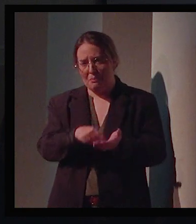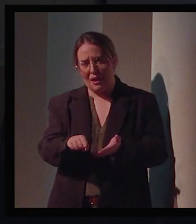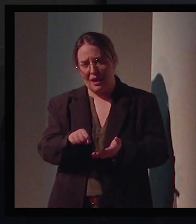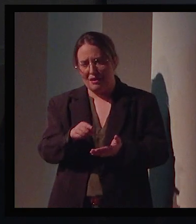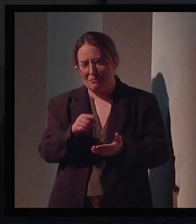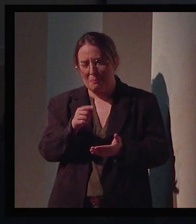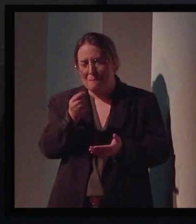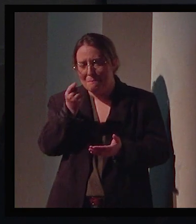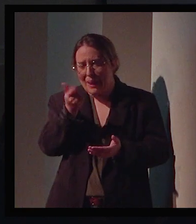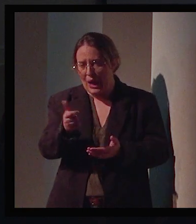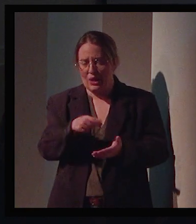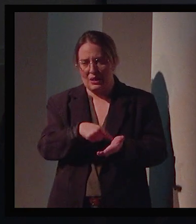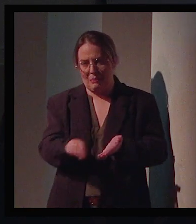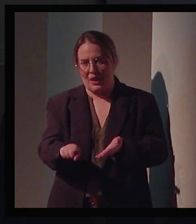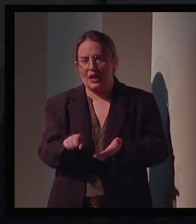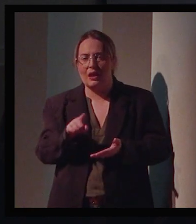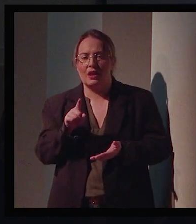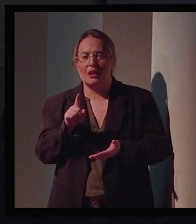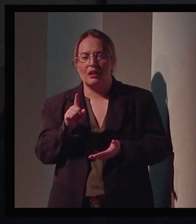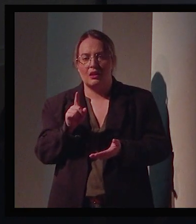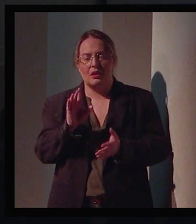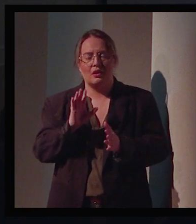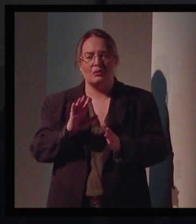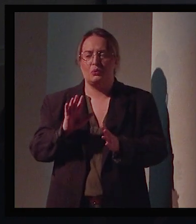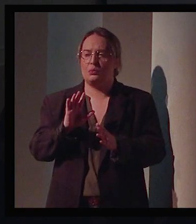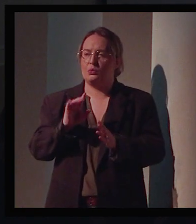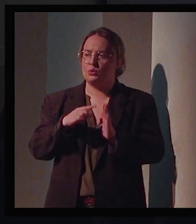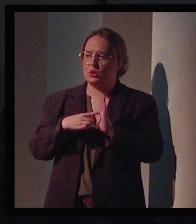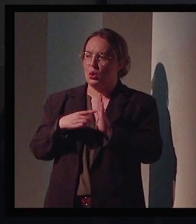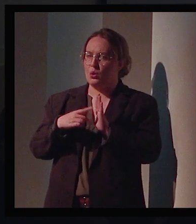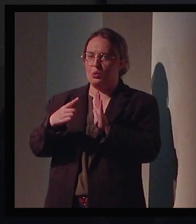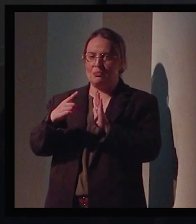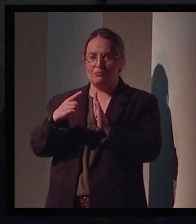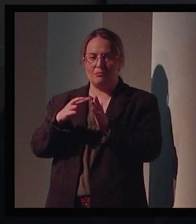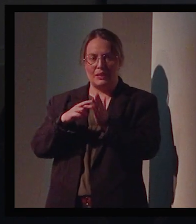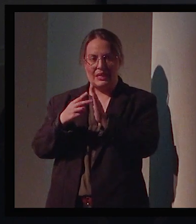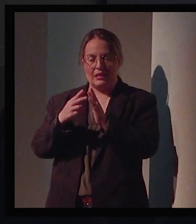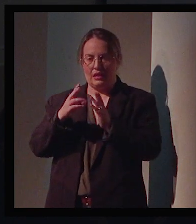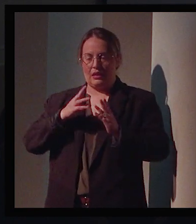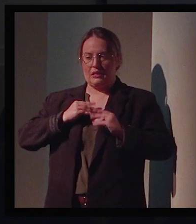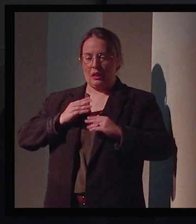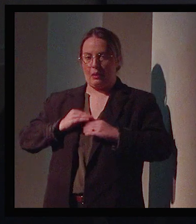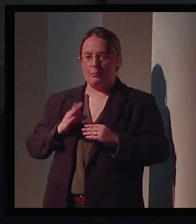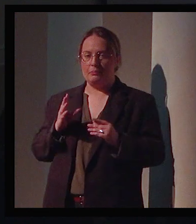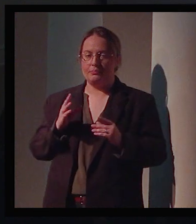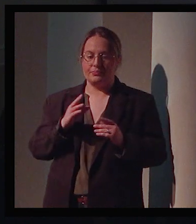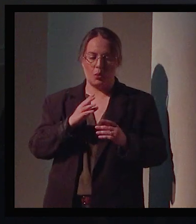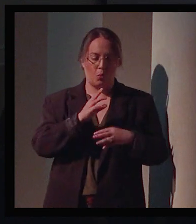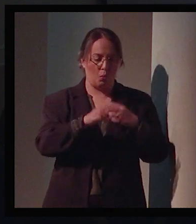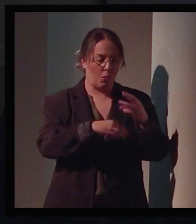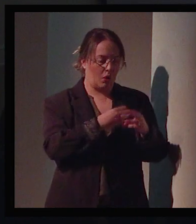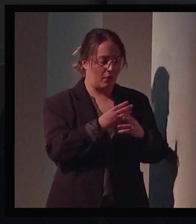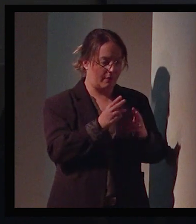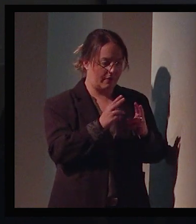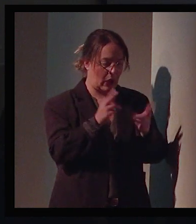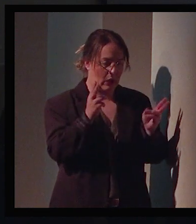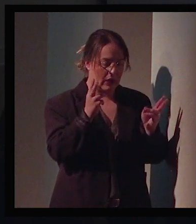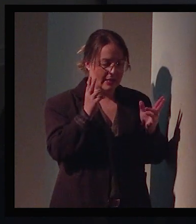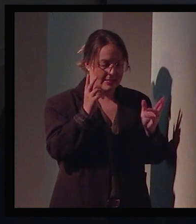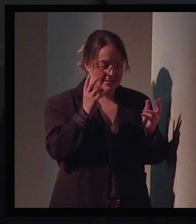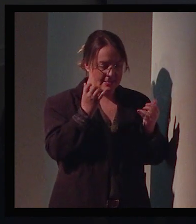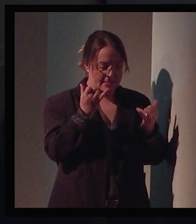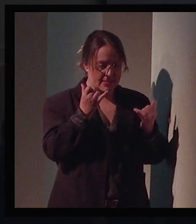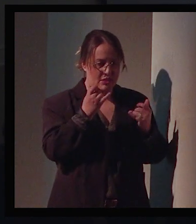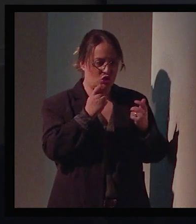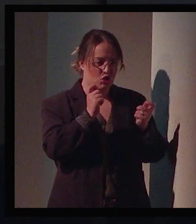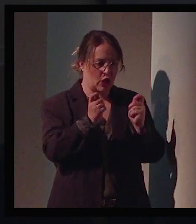timeless rituals undertaken with unquestioned acceptance. In a world that was rapidly modernizing, with more people living and